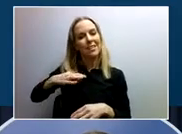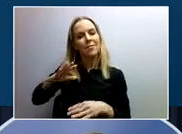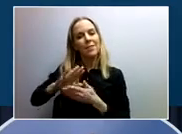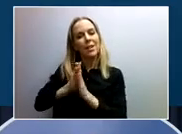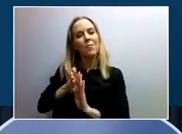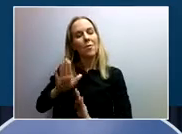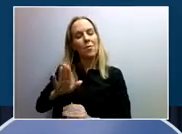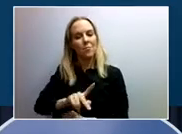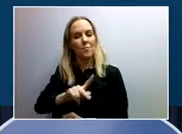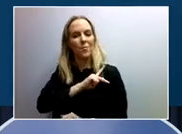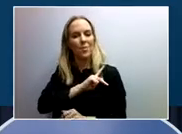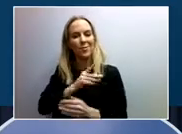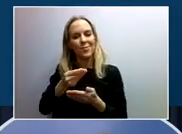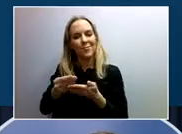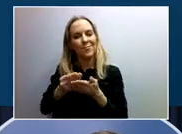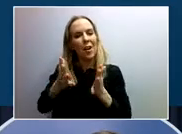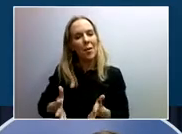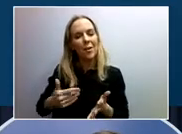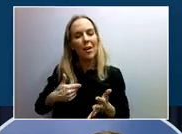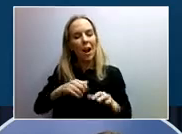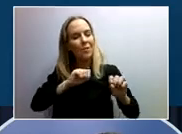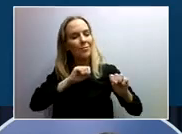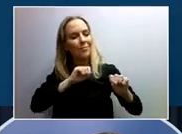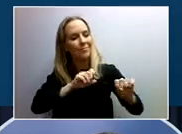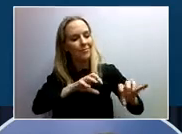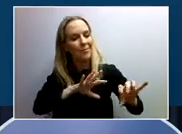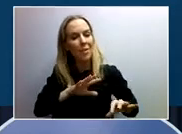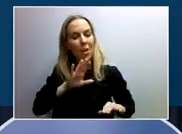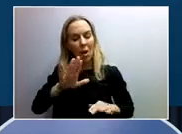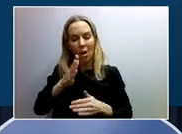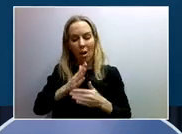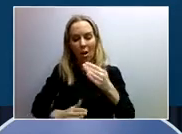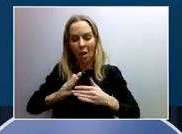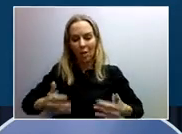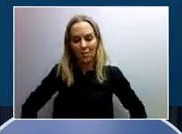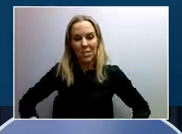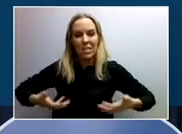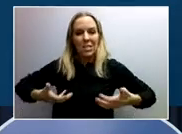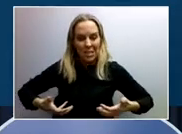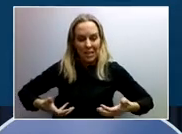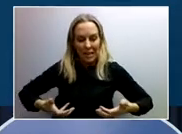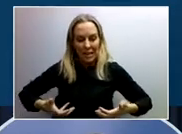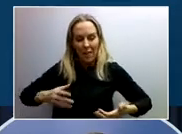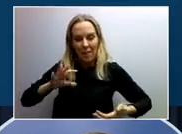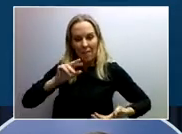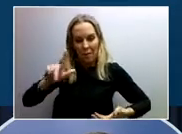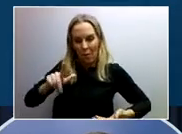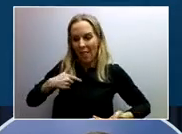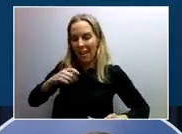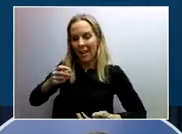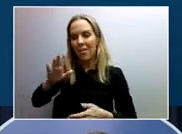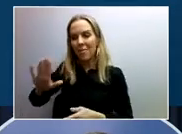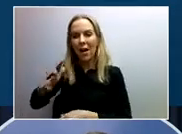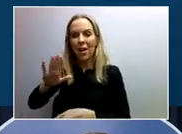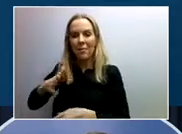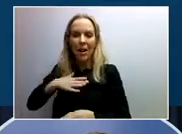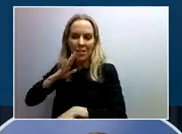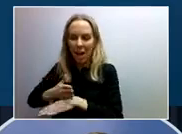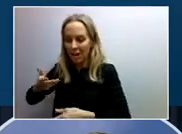and everything. And then when her arms got too full, I started loading Lila up. And I just remember she started